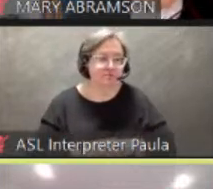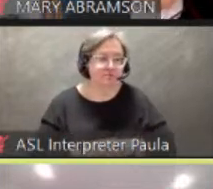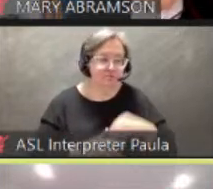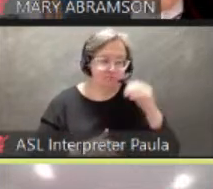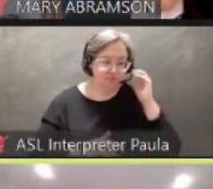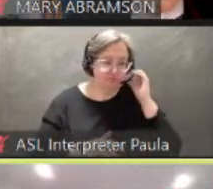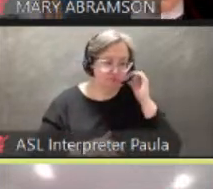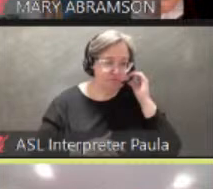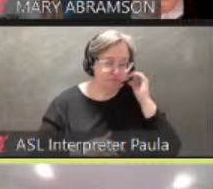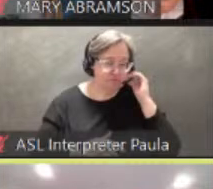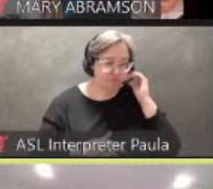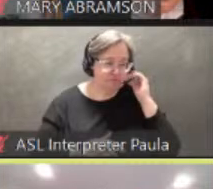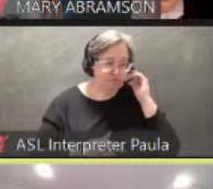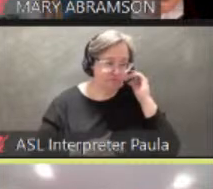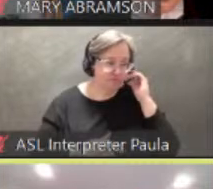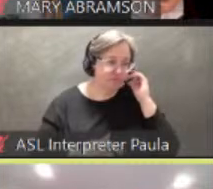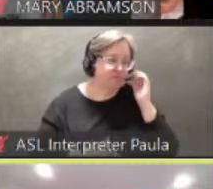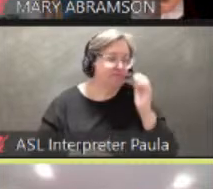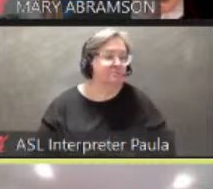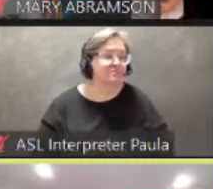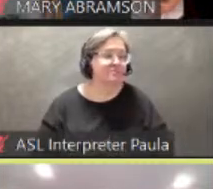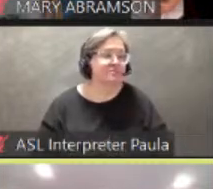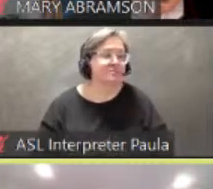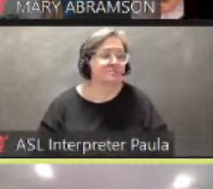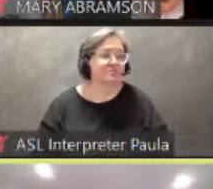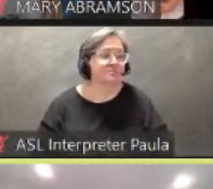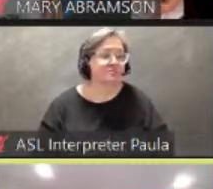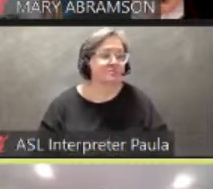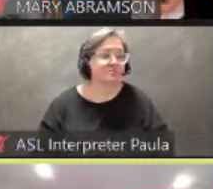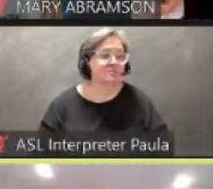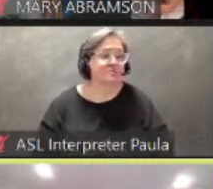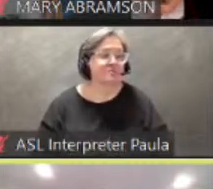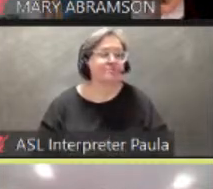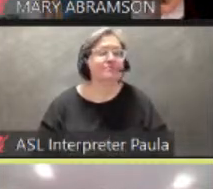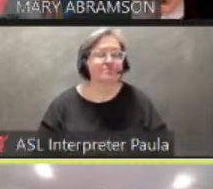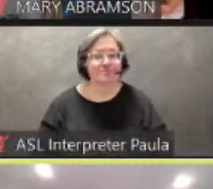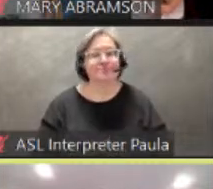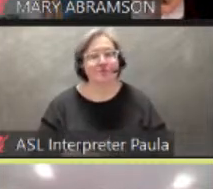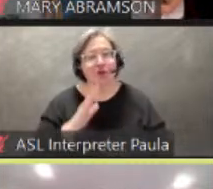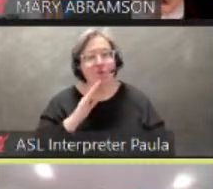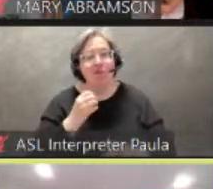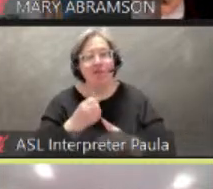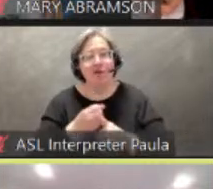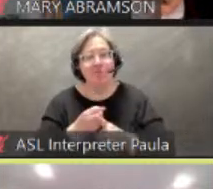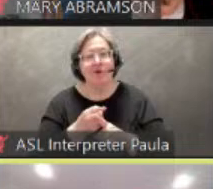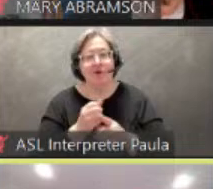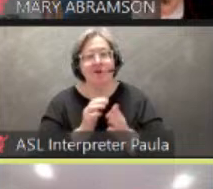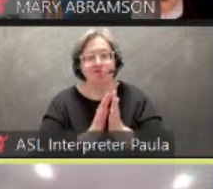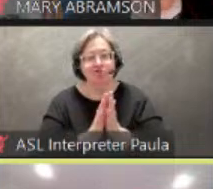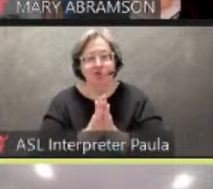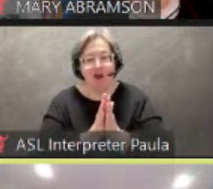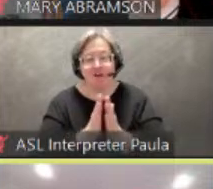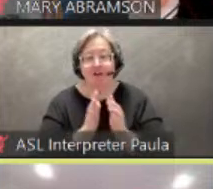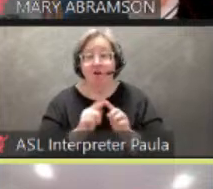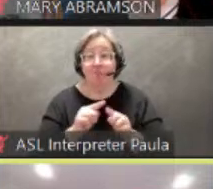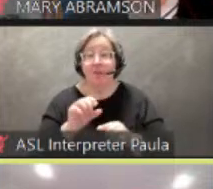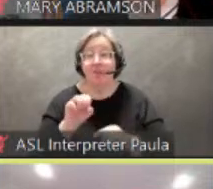under construction. There will be some traffic impacts as well, but sidewalks will remain open for